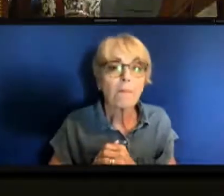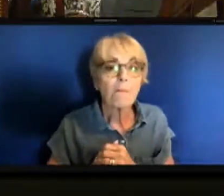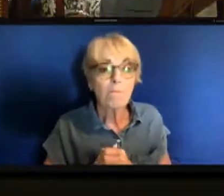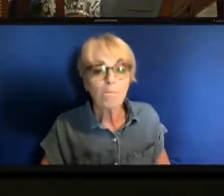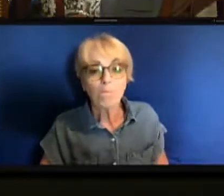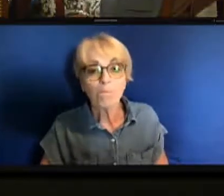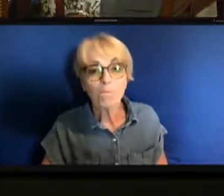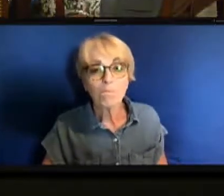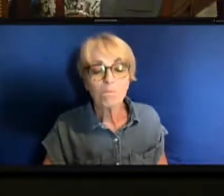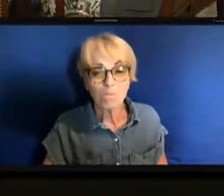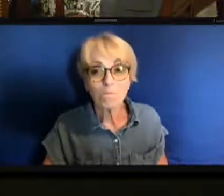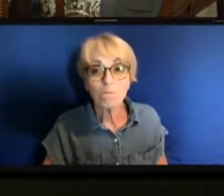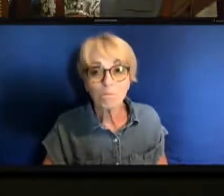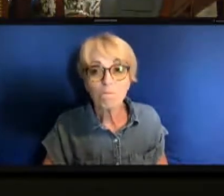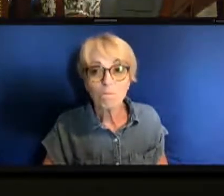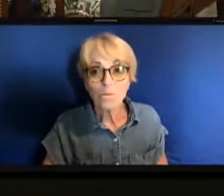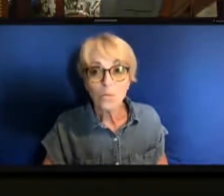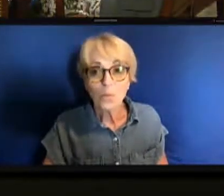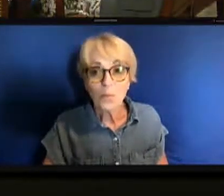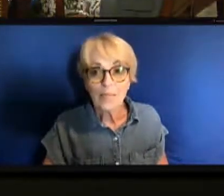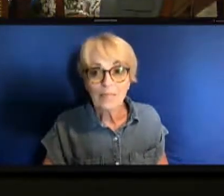yes, it would,